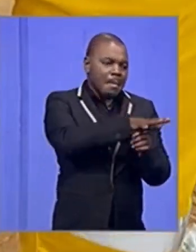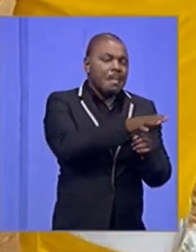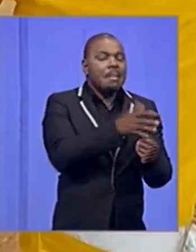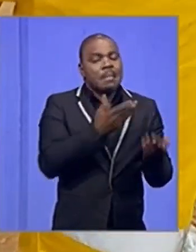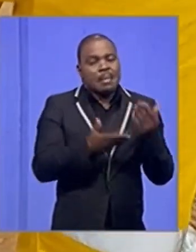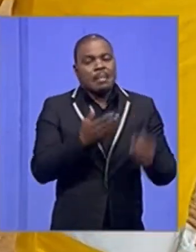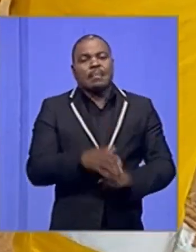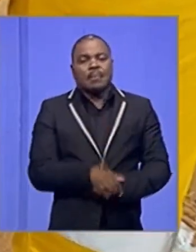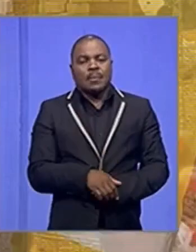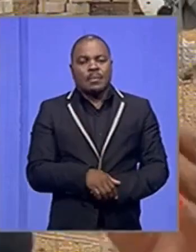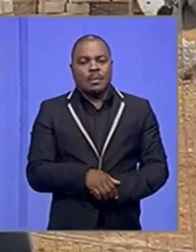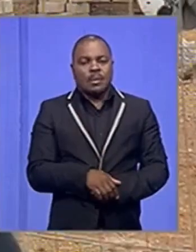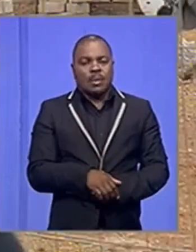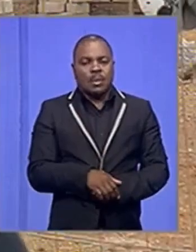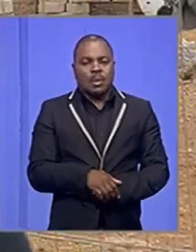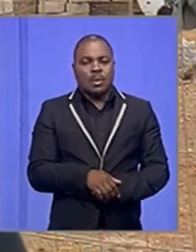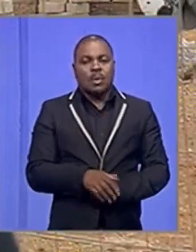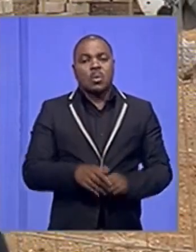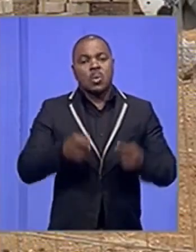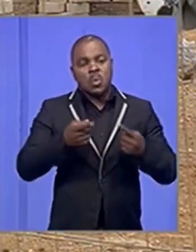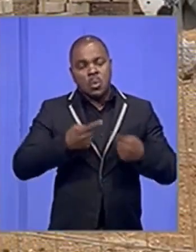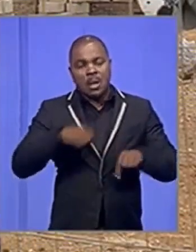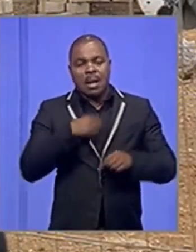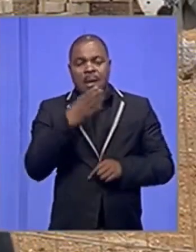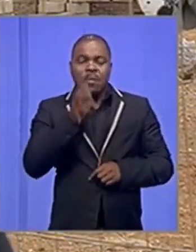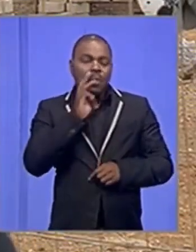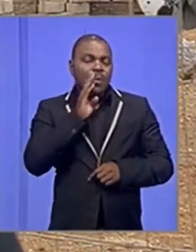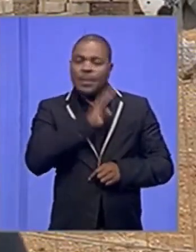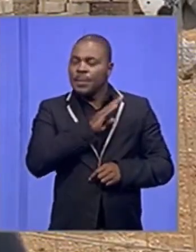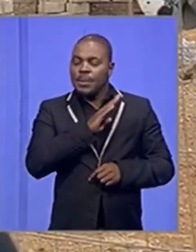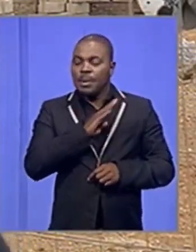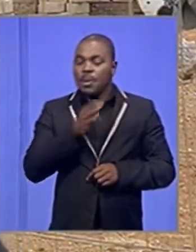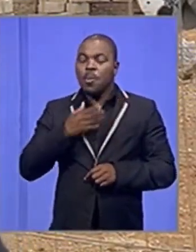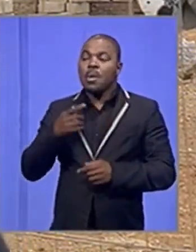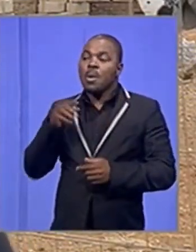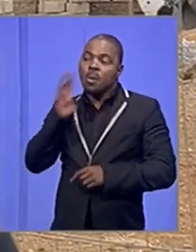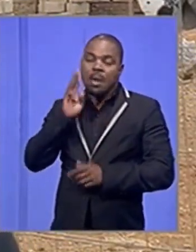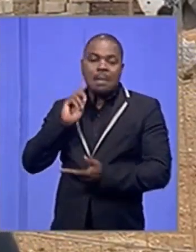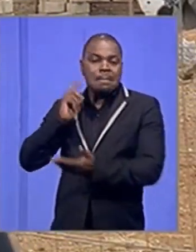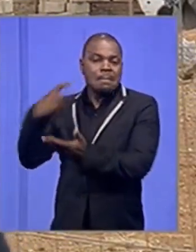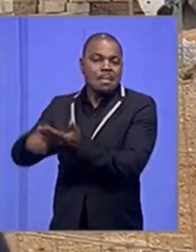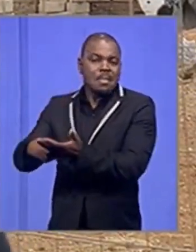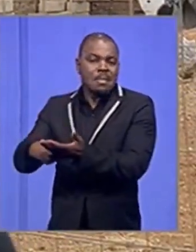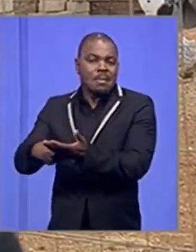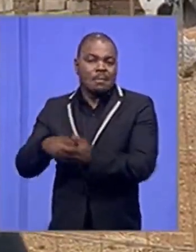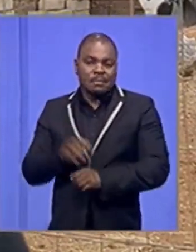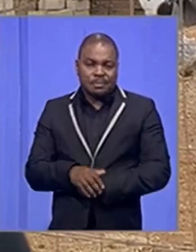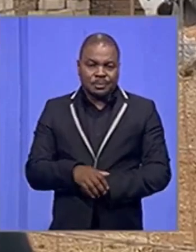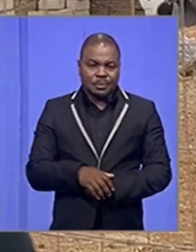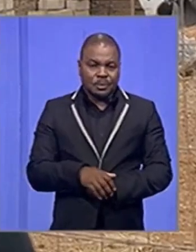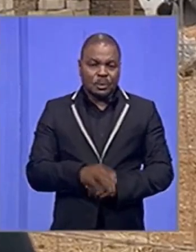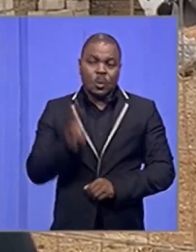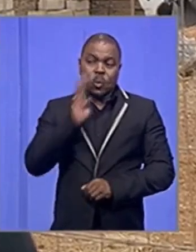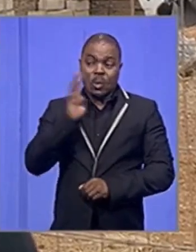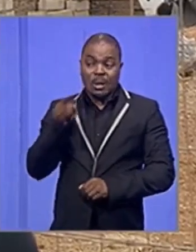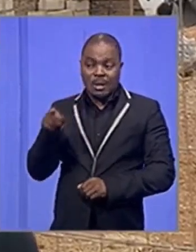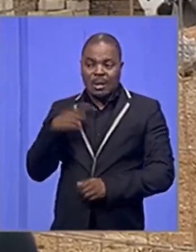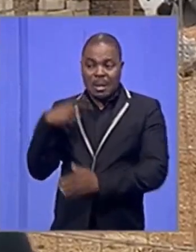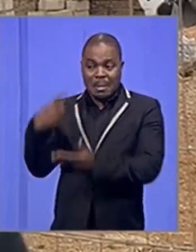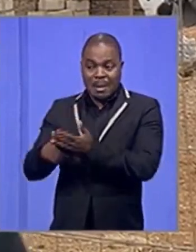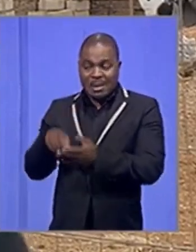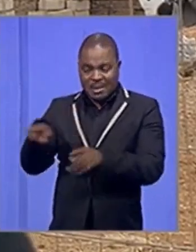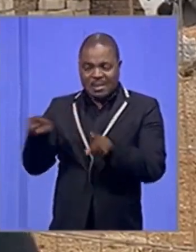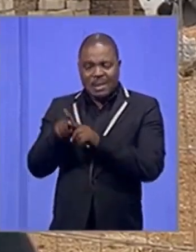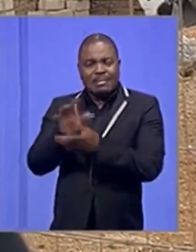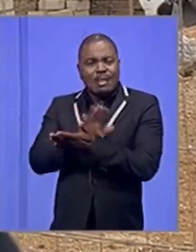bona. We don't have water, we buy water. And the water that we buy is the